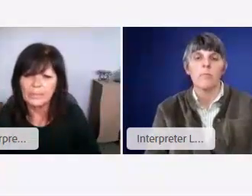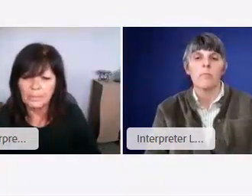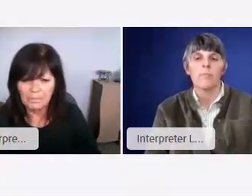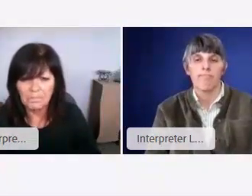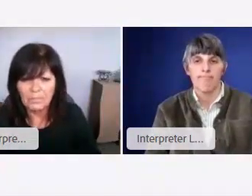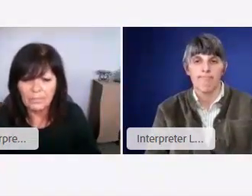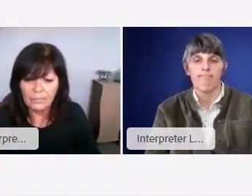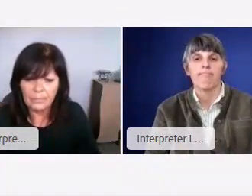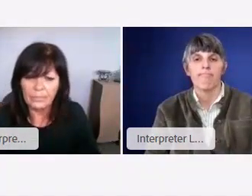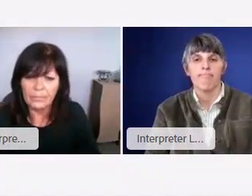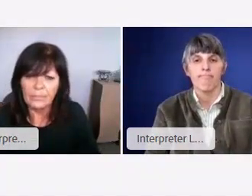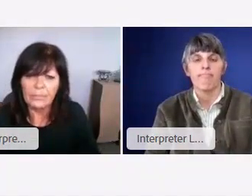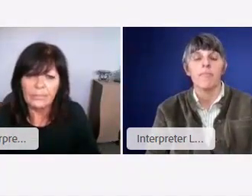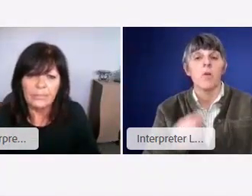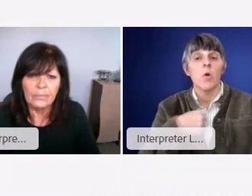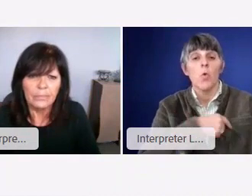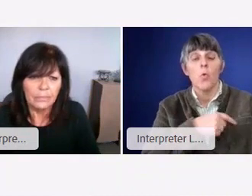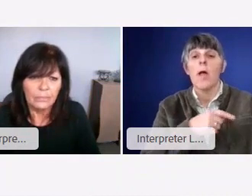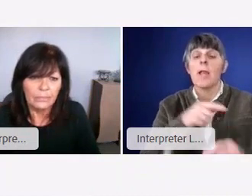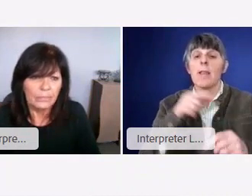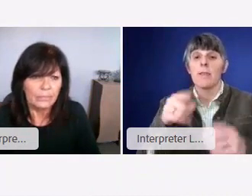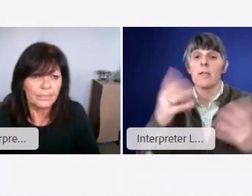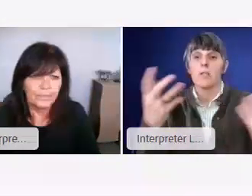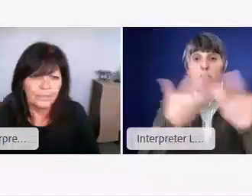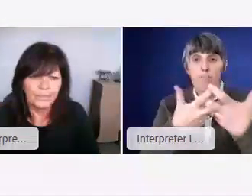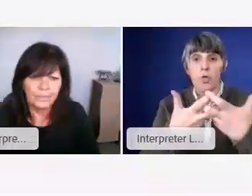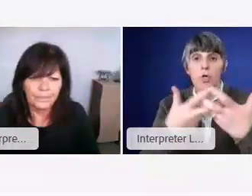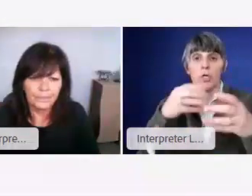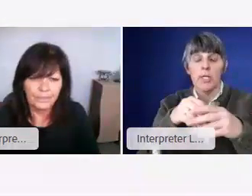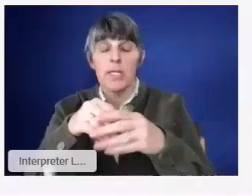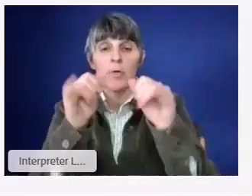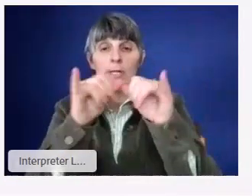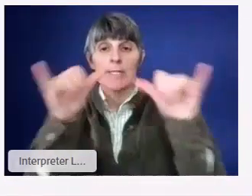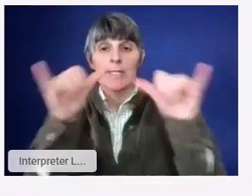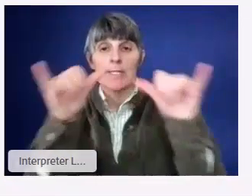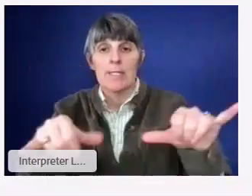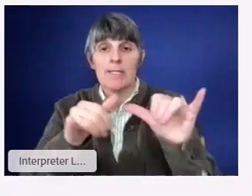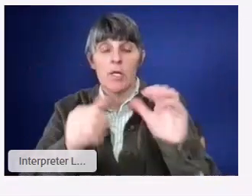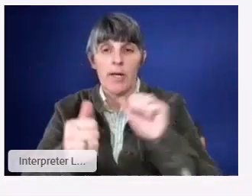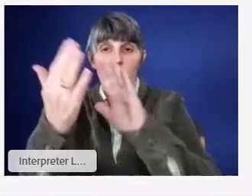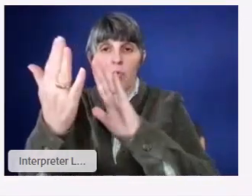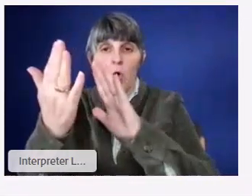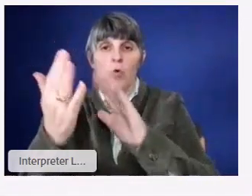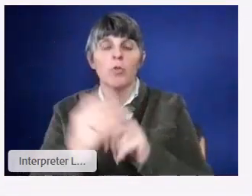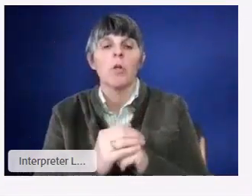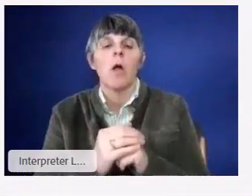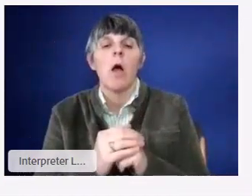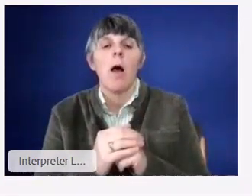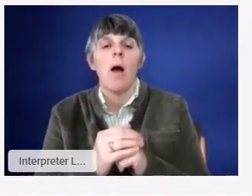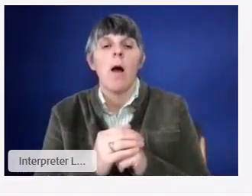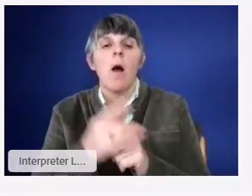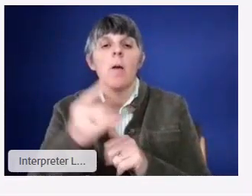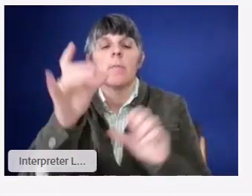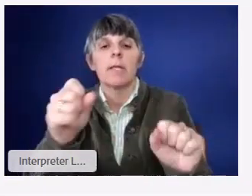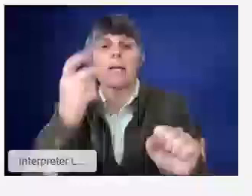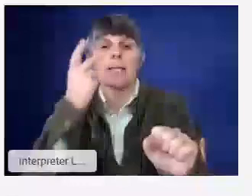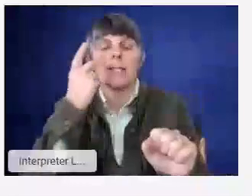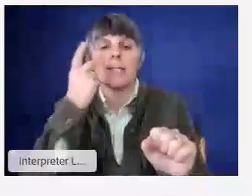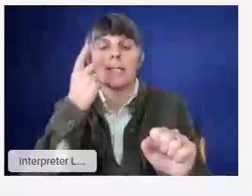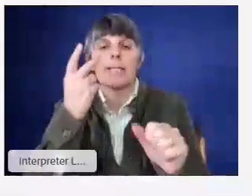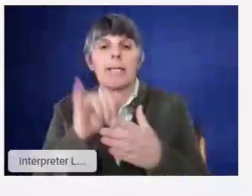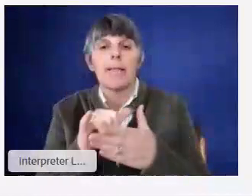So when we merge this in with the system engineering approach, you can see that